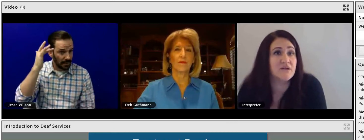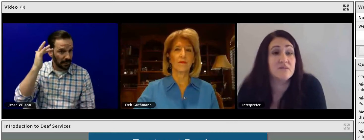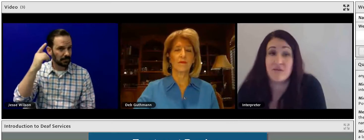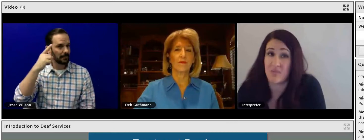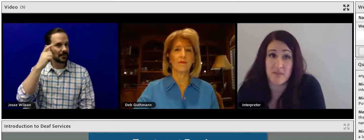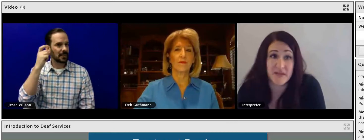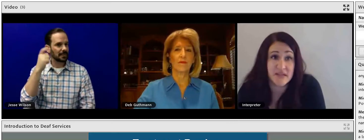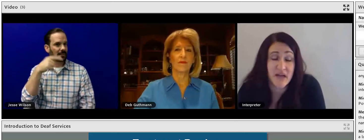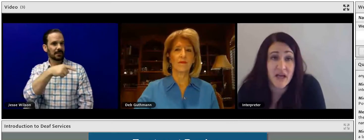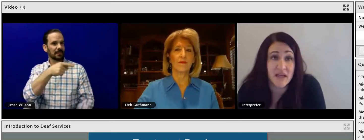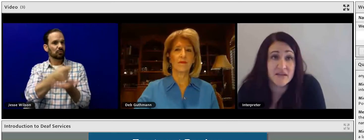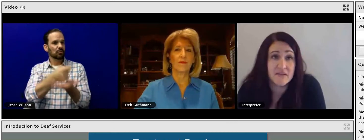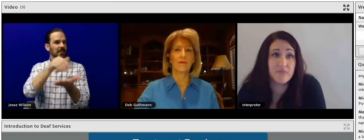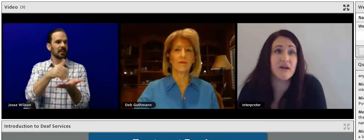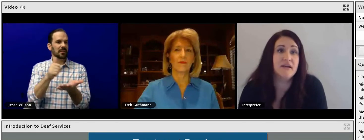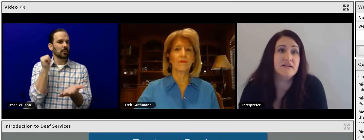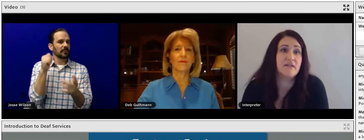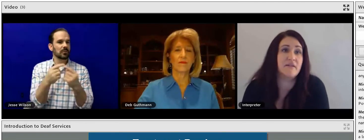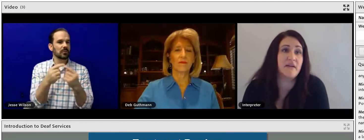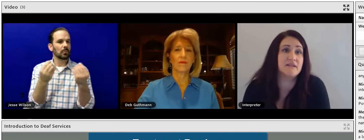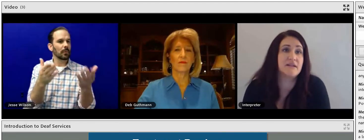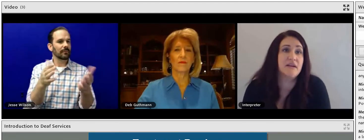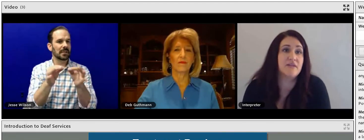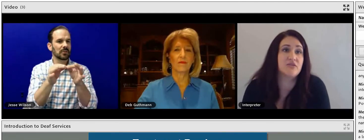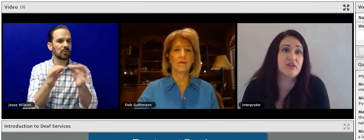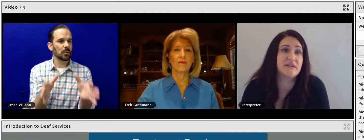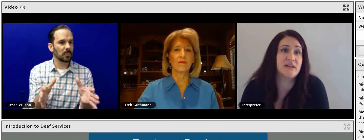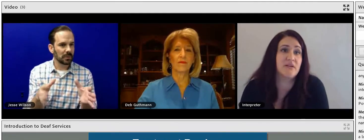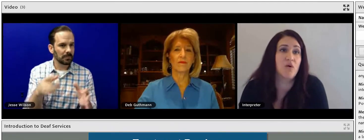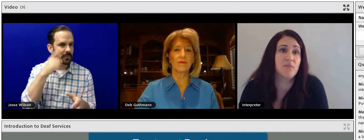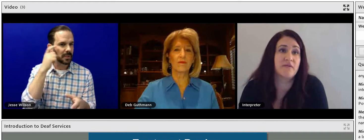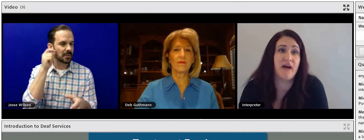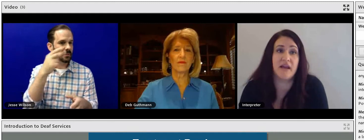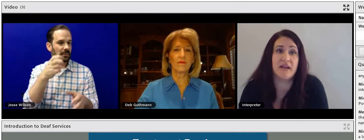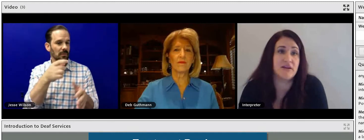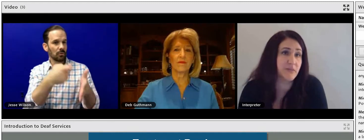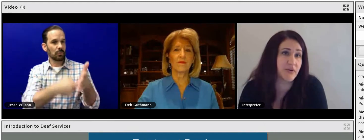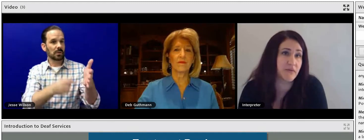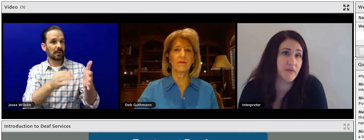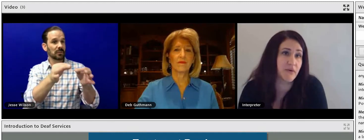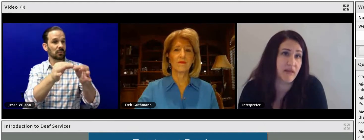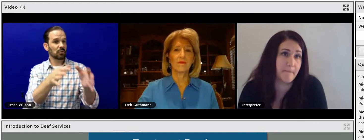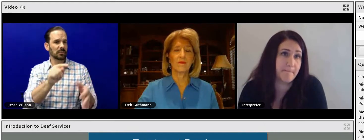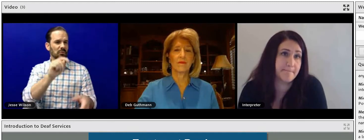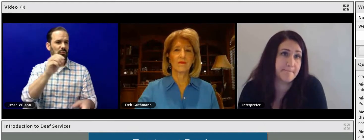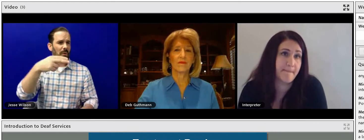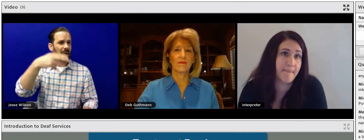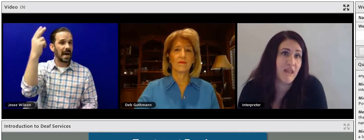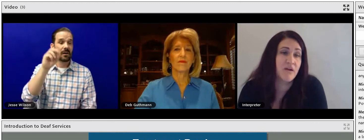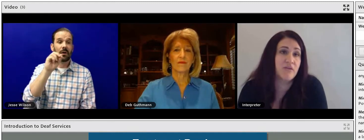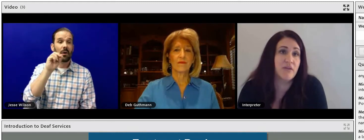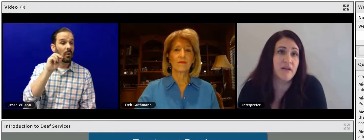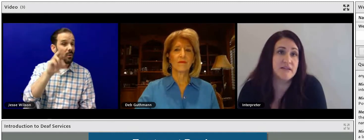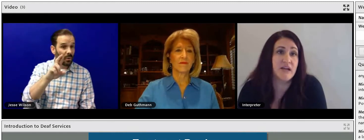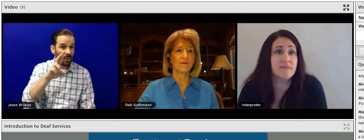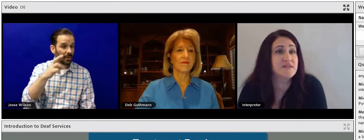services and they might be denied because of the fact that the treatment center won't provide an interpreter for